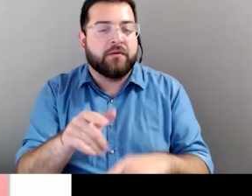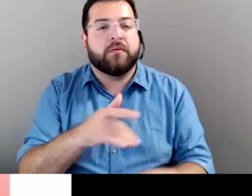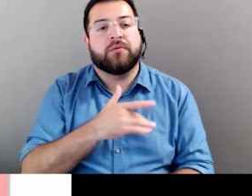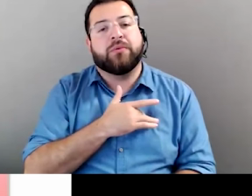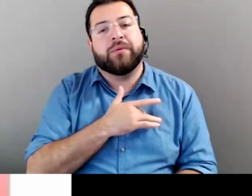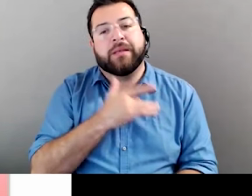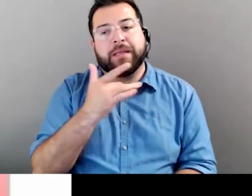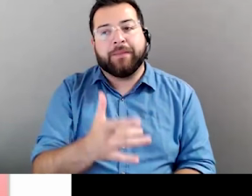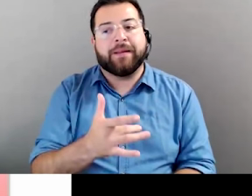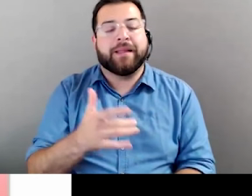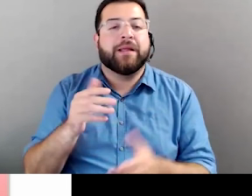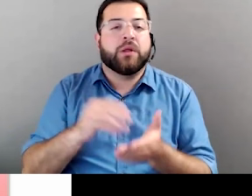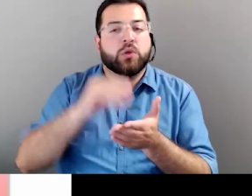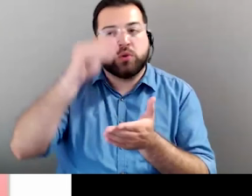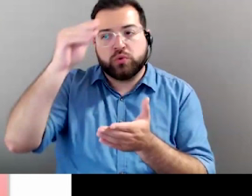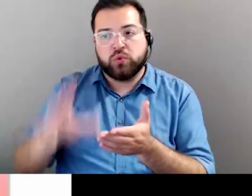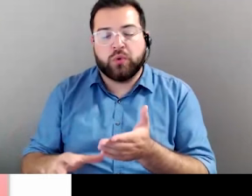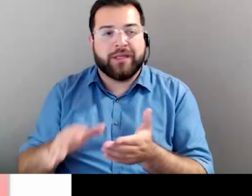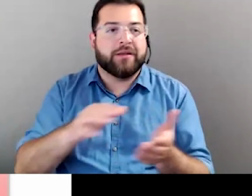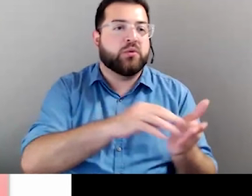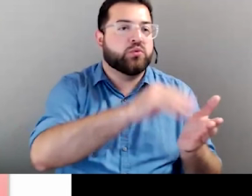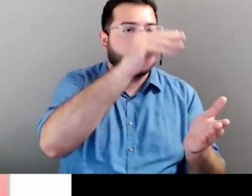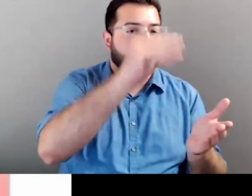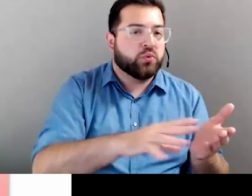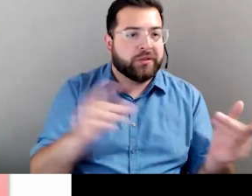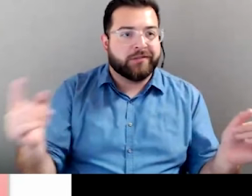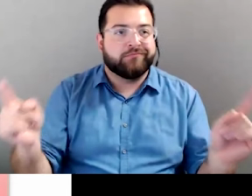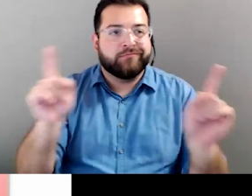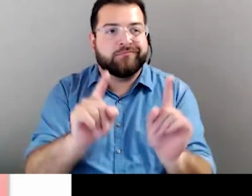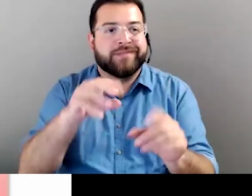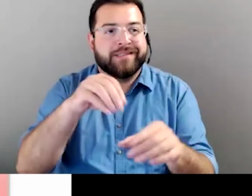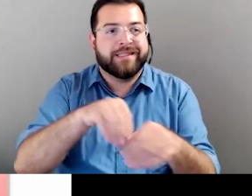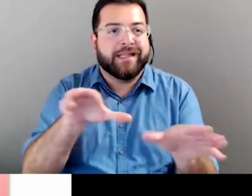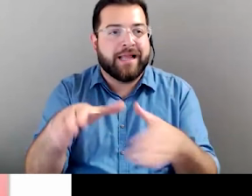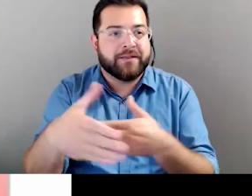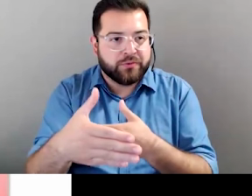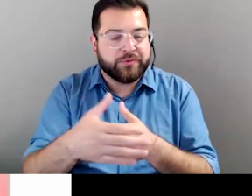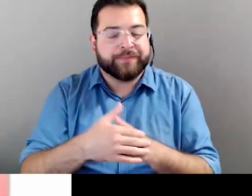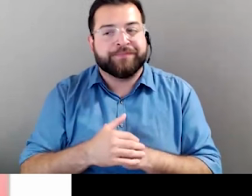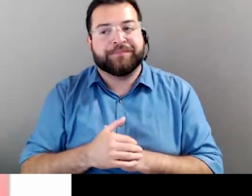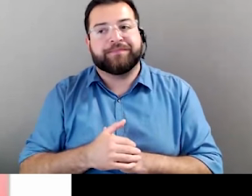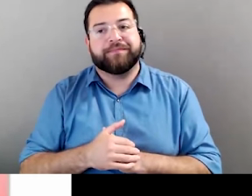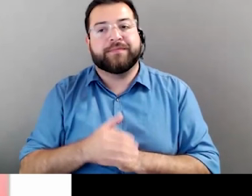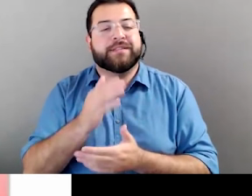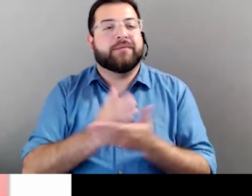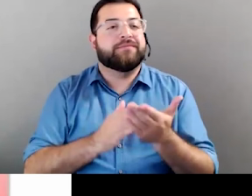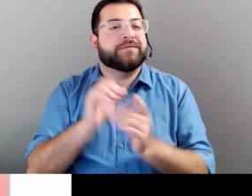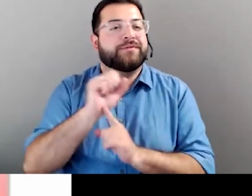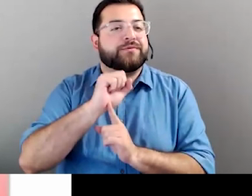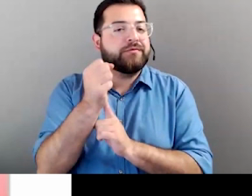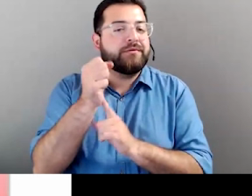it's usually a student and another student in the classroom, right? So I've had situations where,